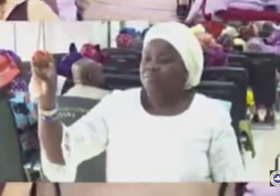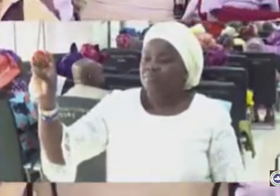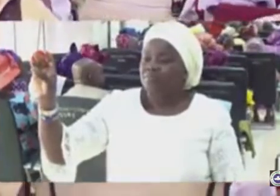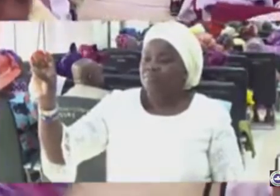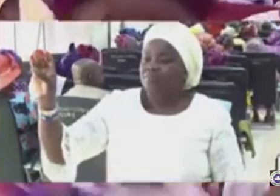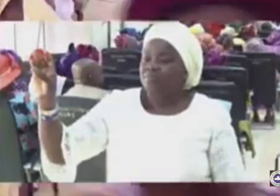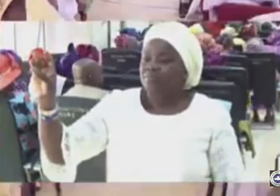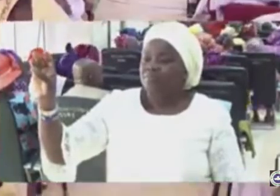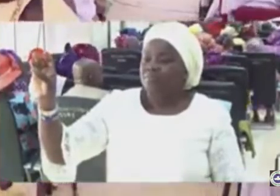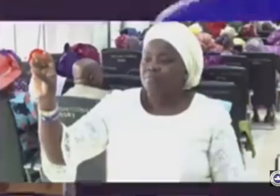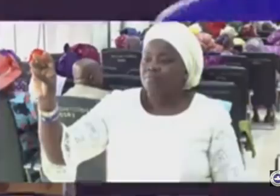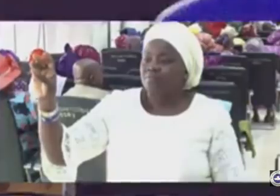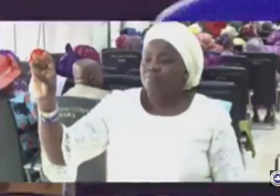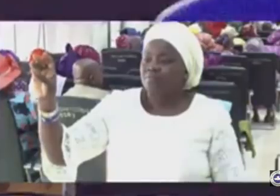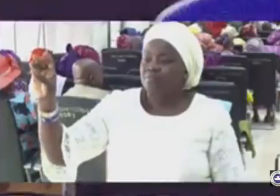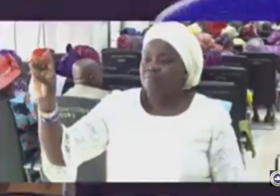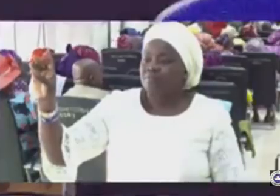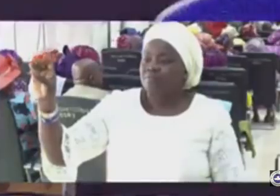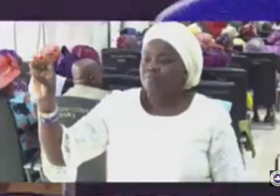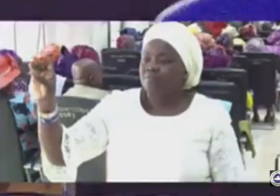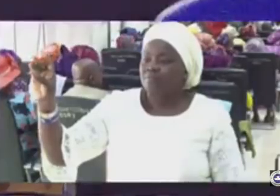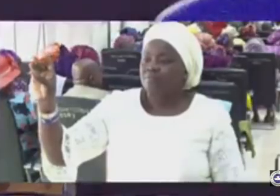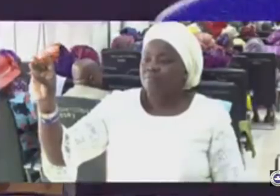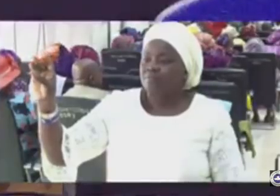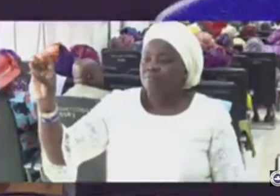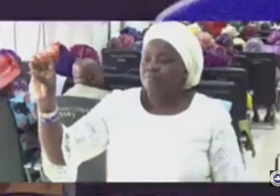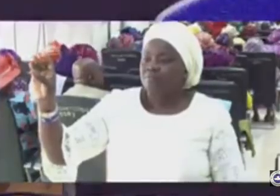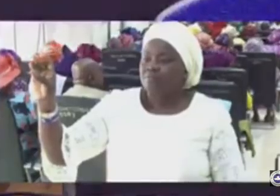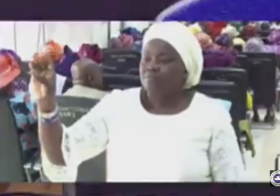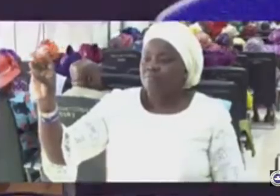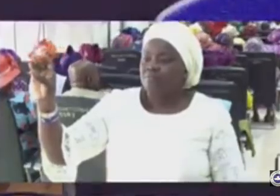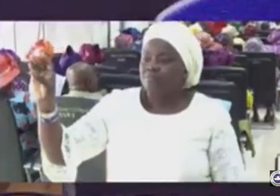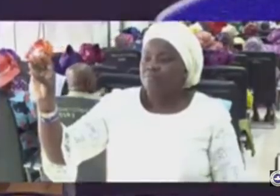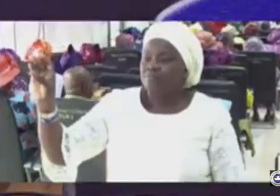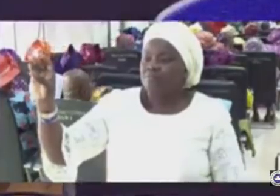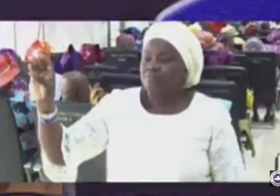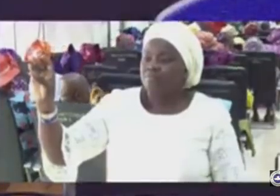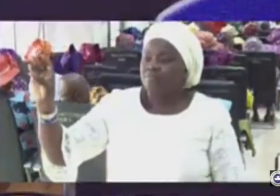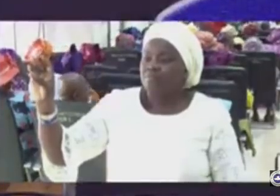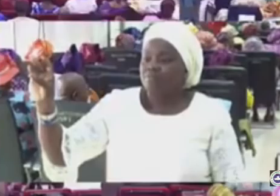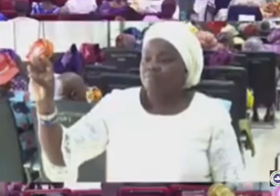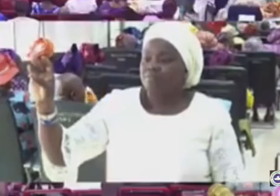Hurry up, those of you who are coming out, coming from the outside, from the overflow.